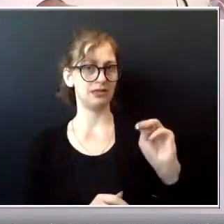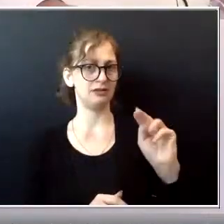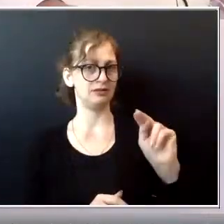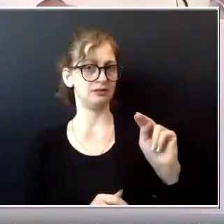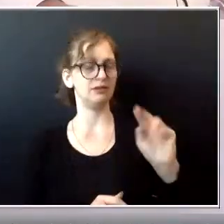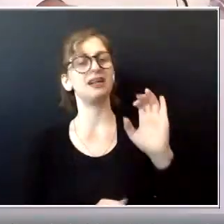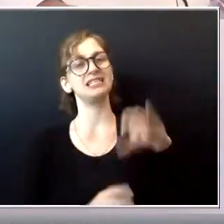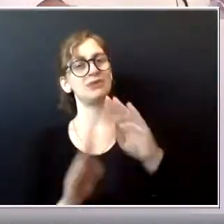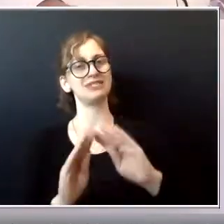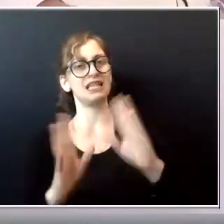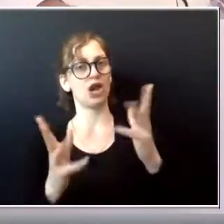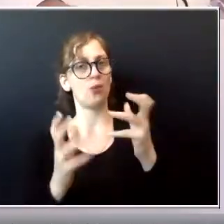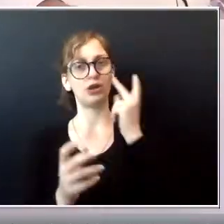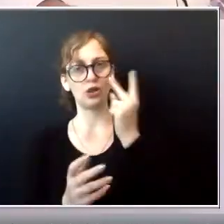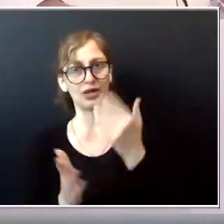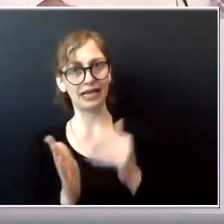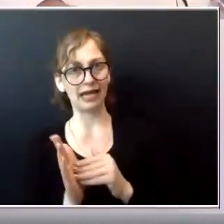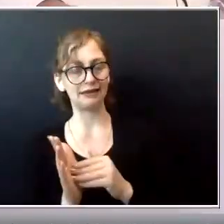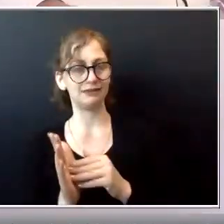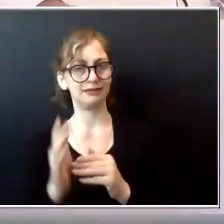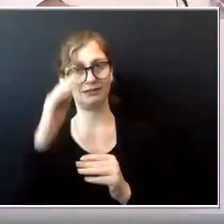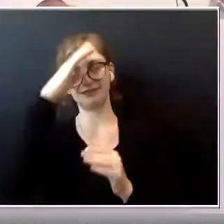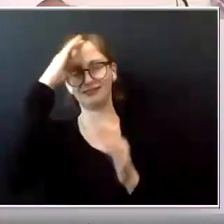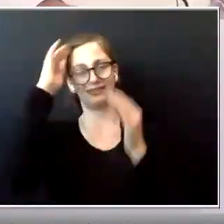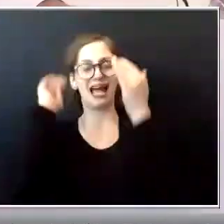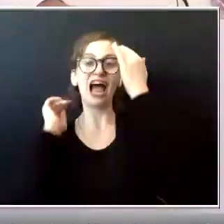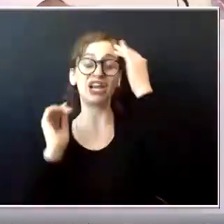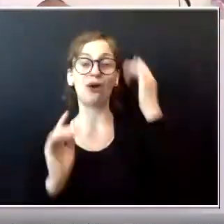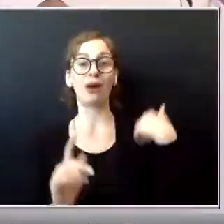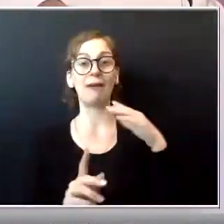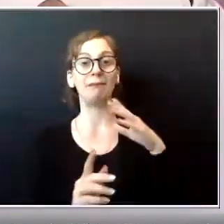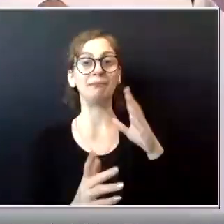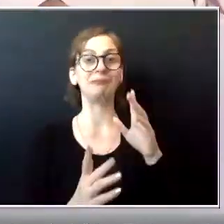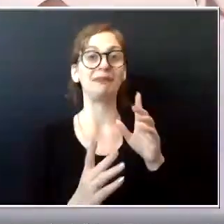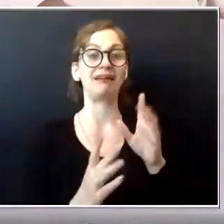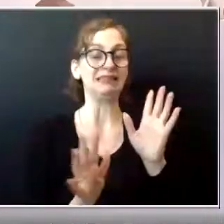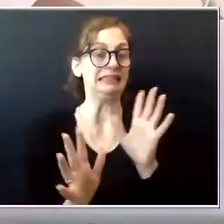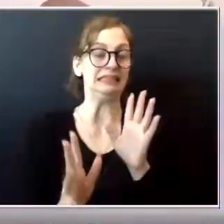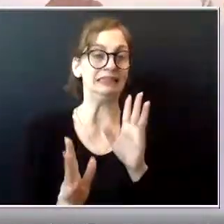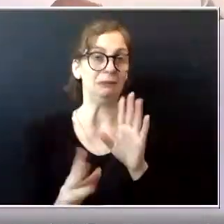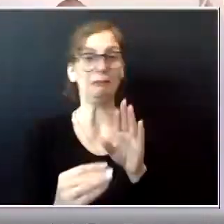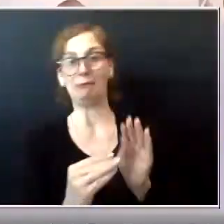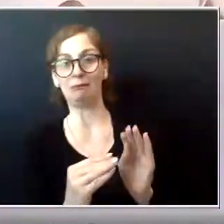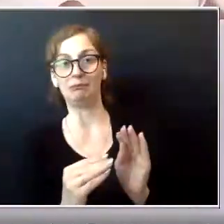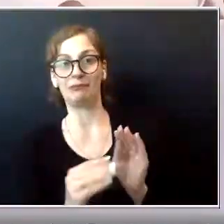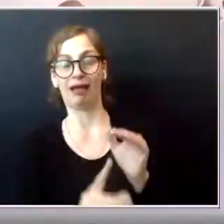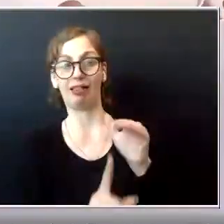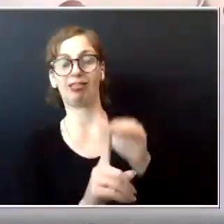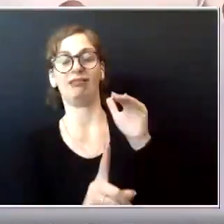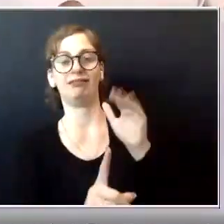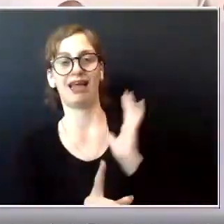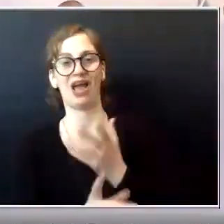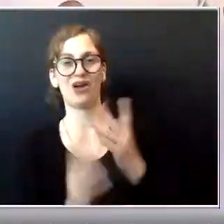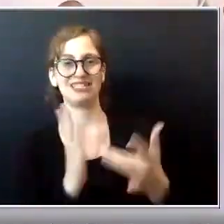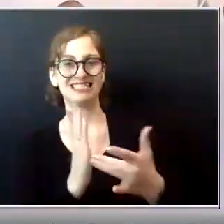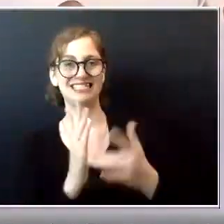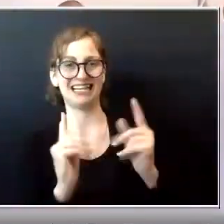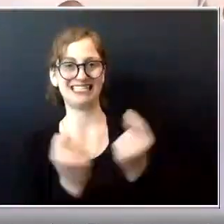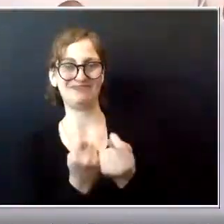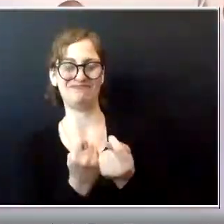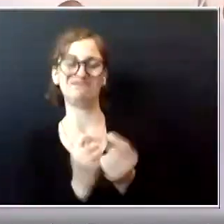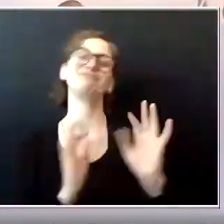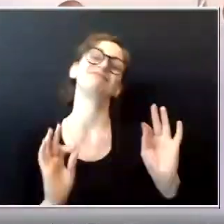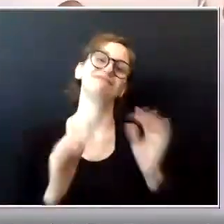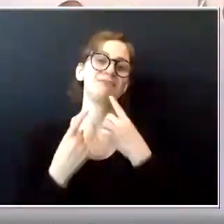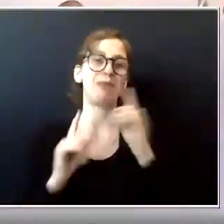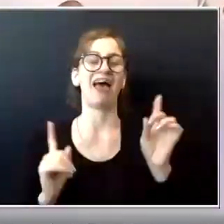again if we can. I know I'm putting our amazing technical team on the spot. There you go. They delivered. This is incredible.